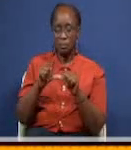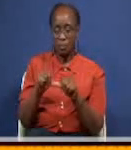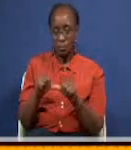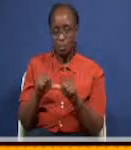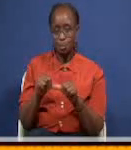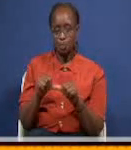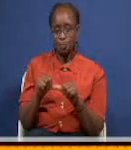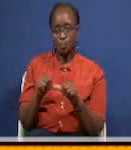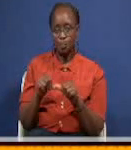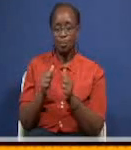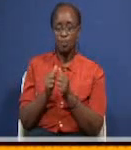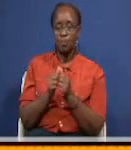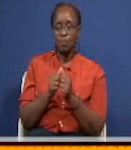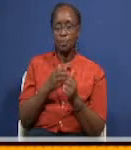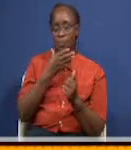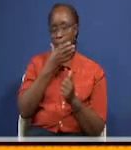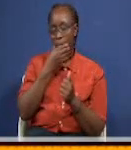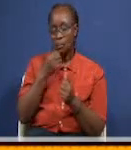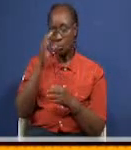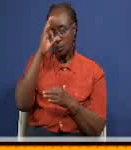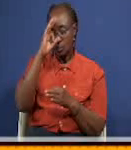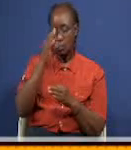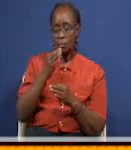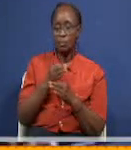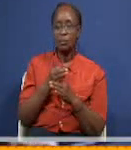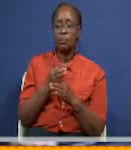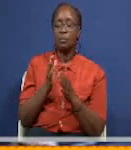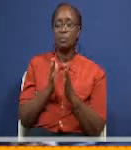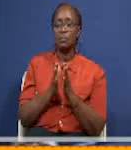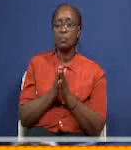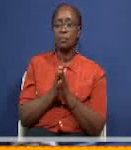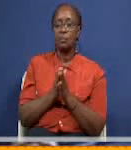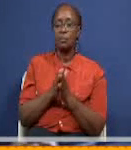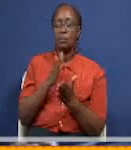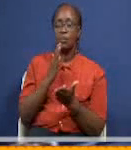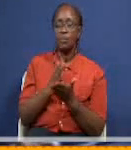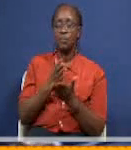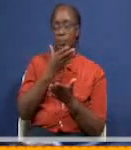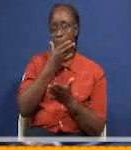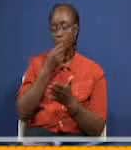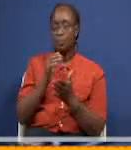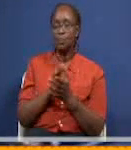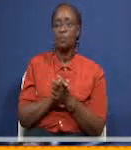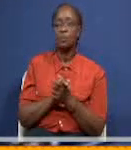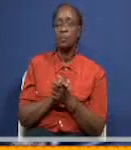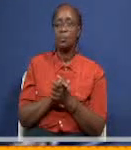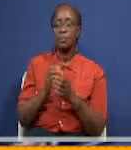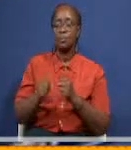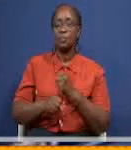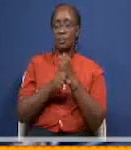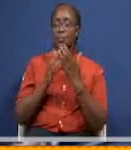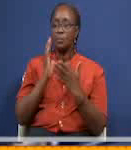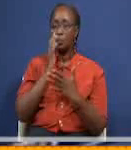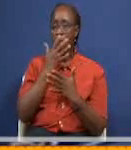of man of faith and truthful man. Ke baranabara motetera bona Gachagua